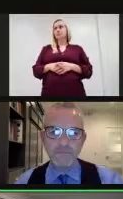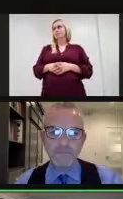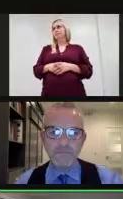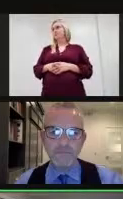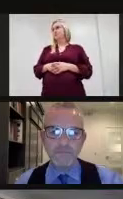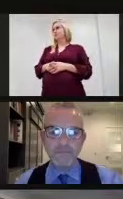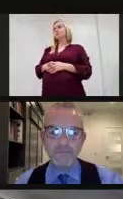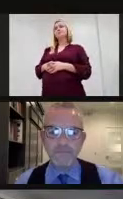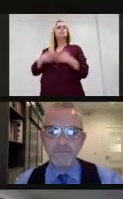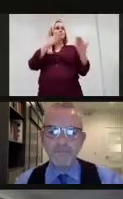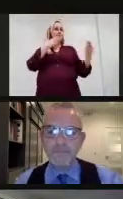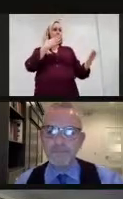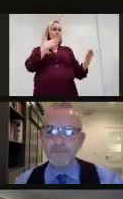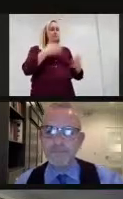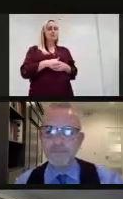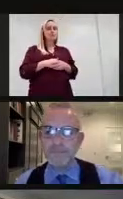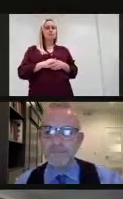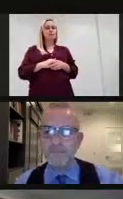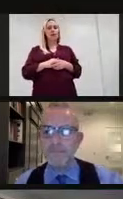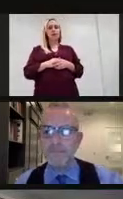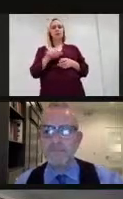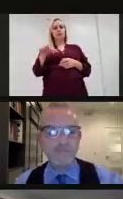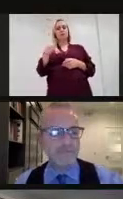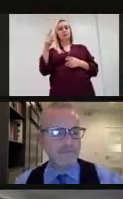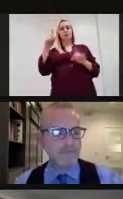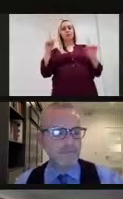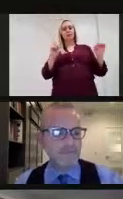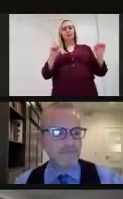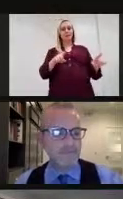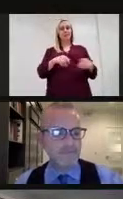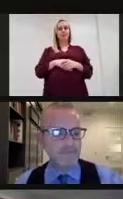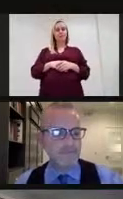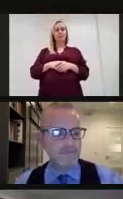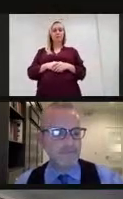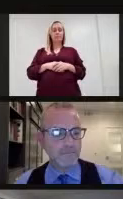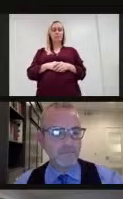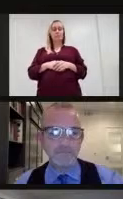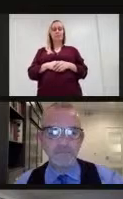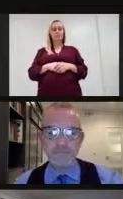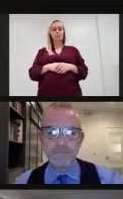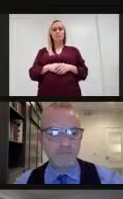Wonderful, thank you. Other questions?